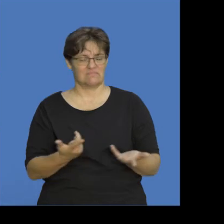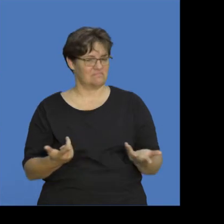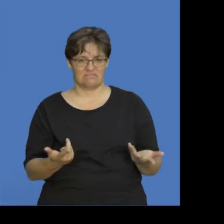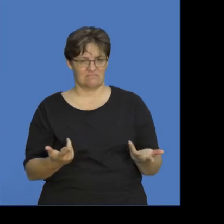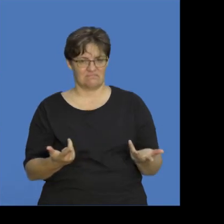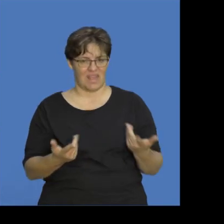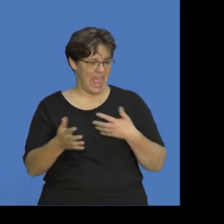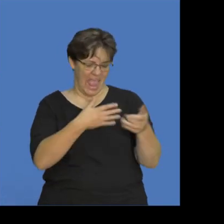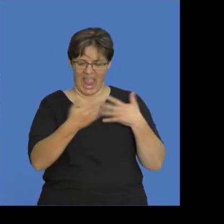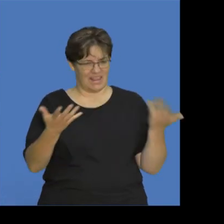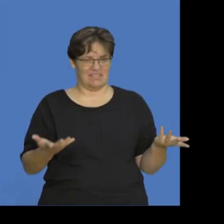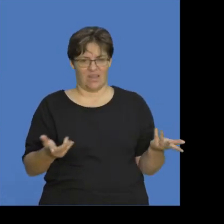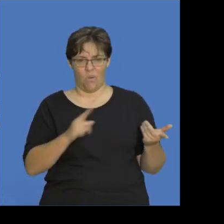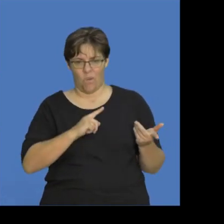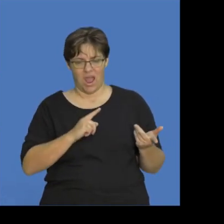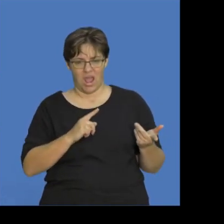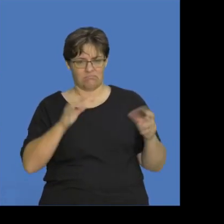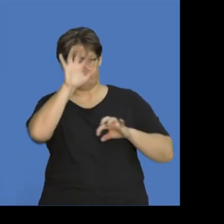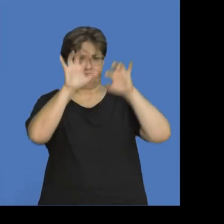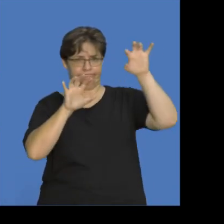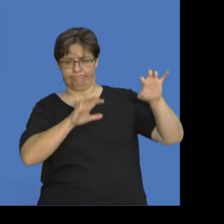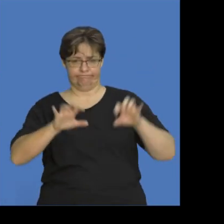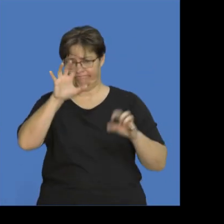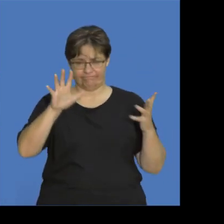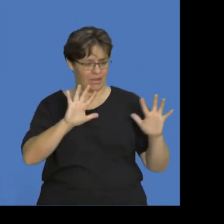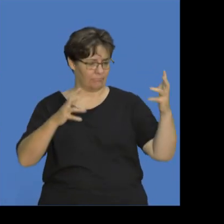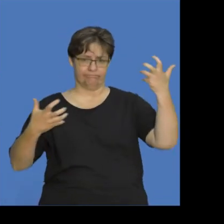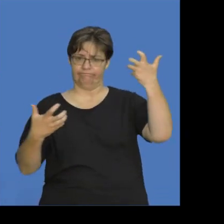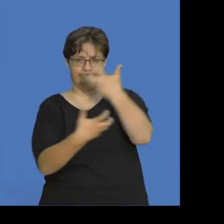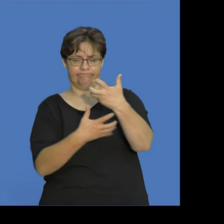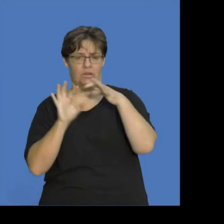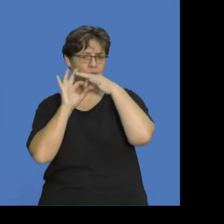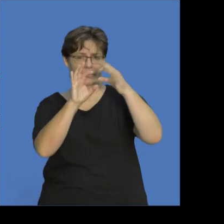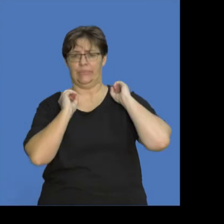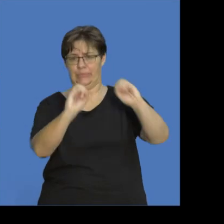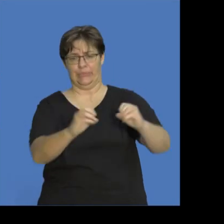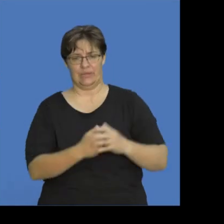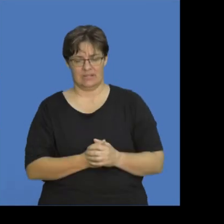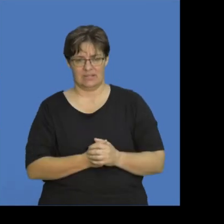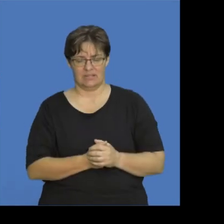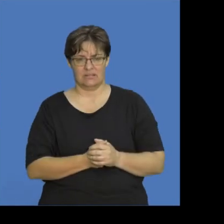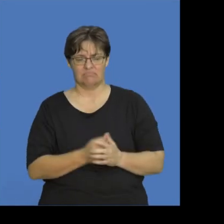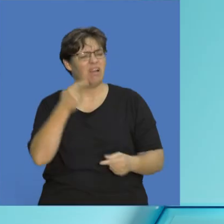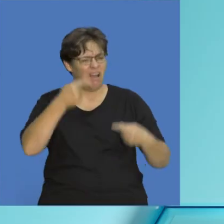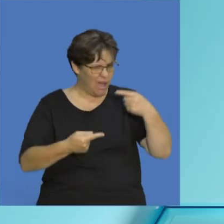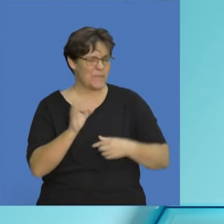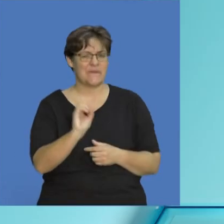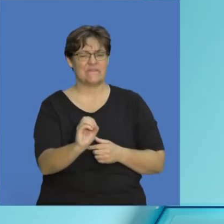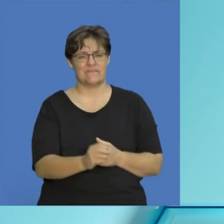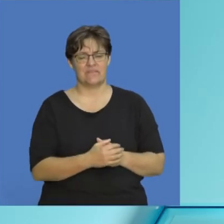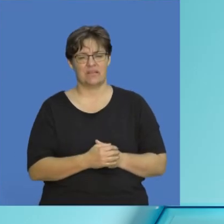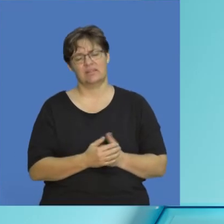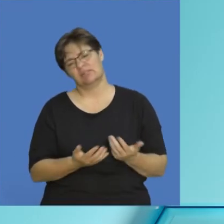here we won't fit any curve because points are all over the point. There is no relationship. I mean, there's been